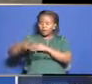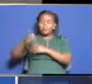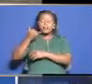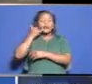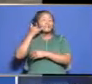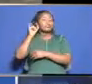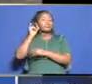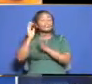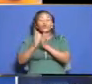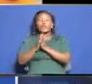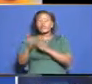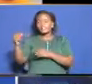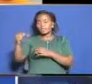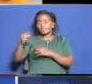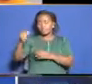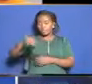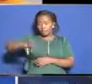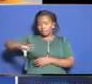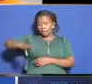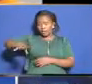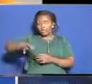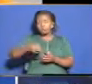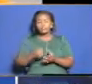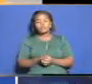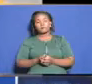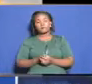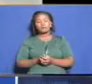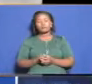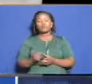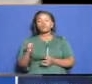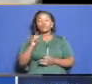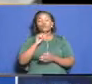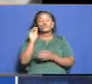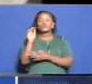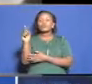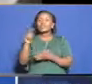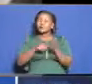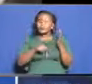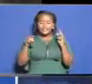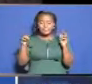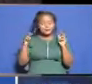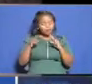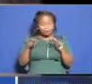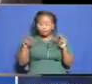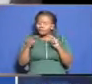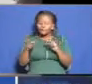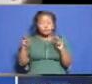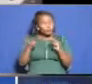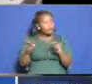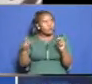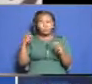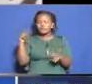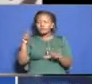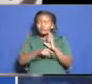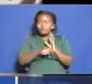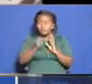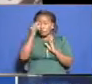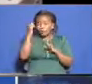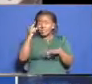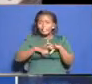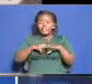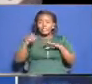Isiolo and Garissa counties. Garissa County is chunguze kabisa kwa sababu hawa watu wakipigana wafugaji